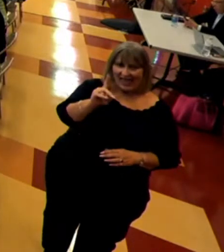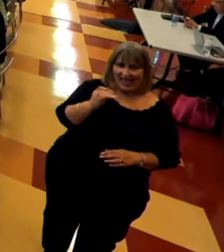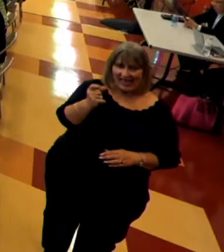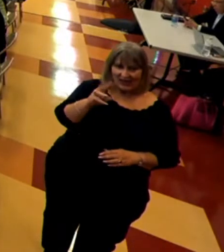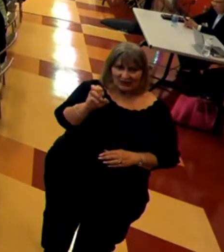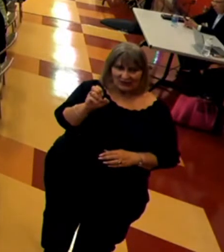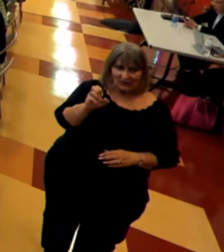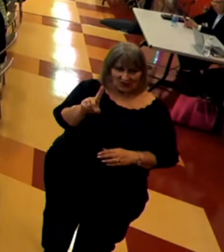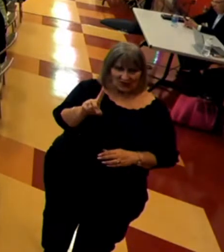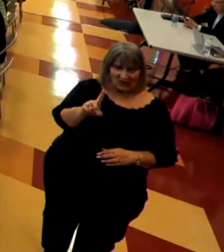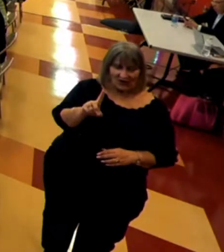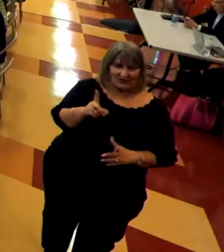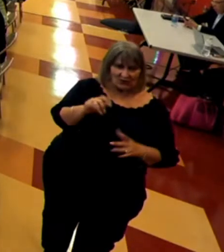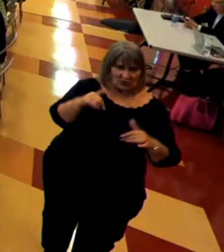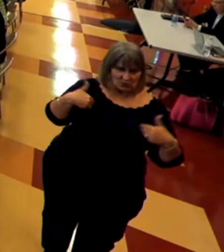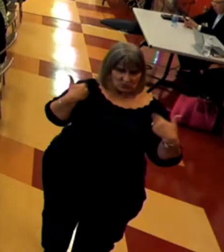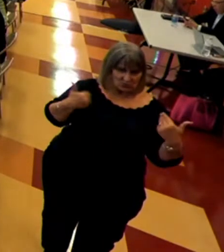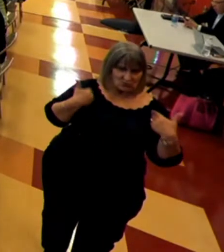Athletic Association.